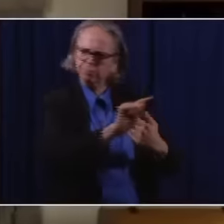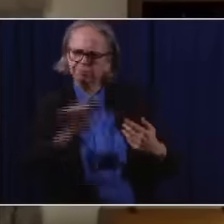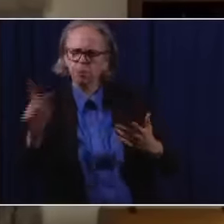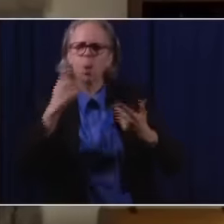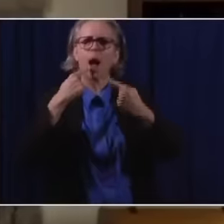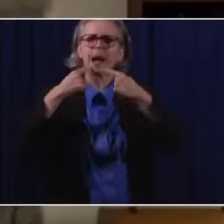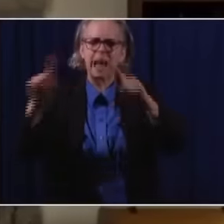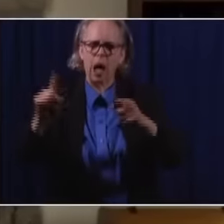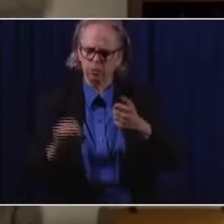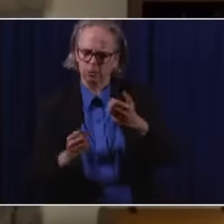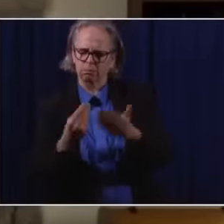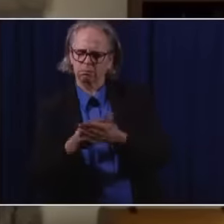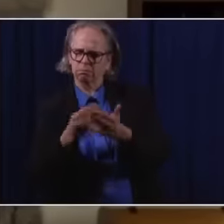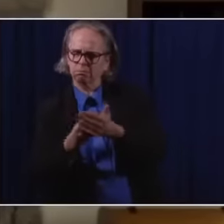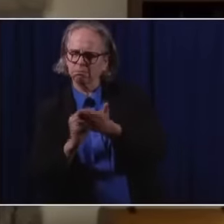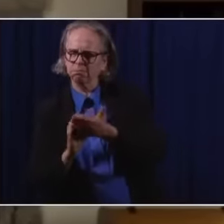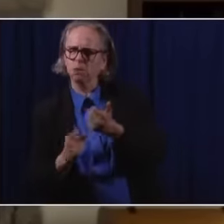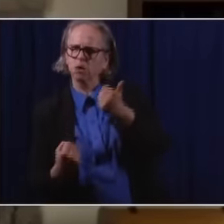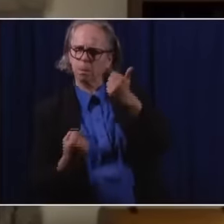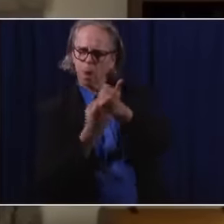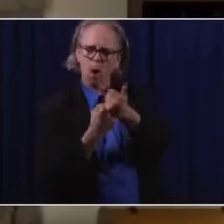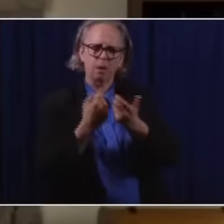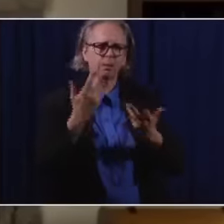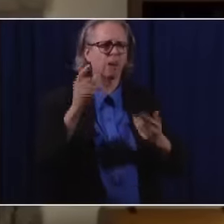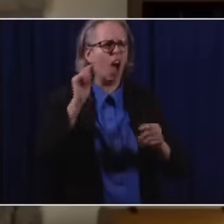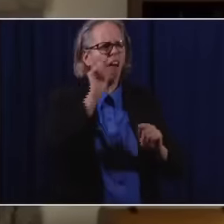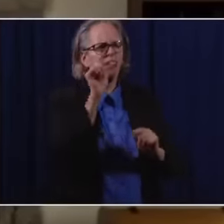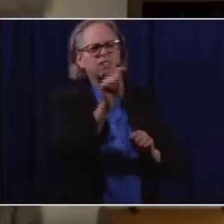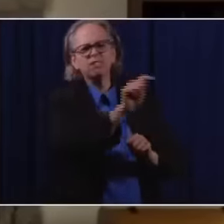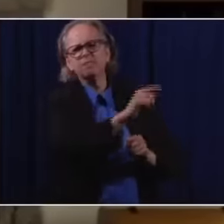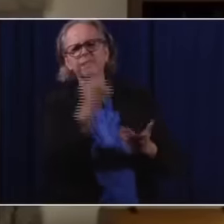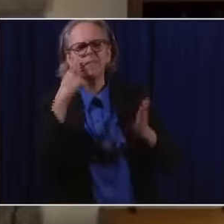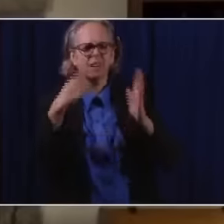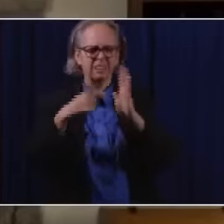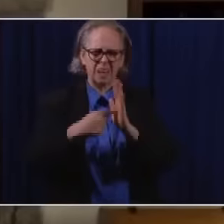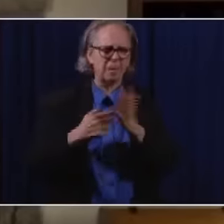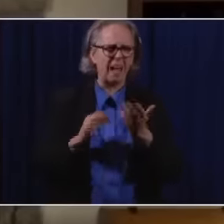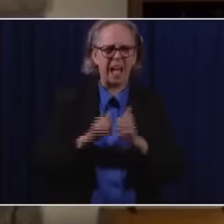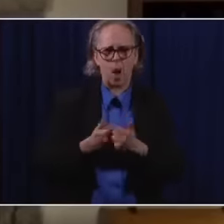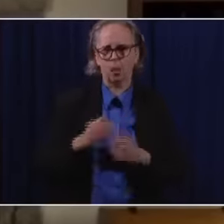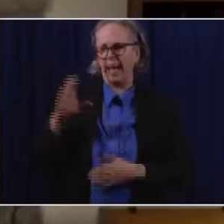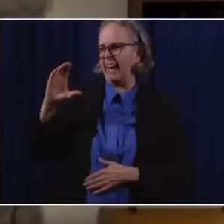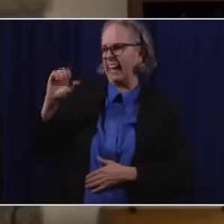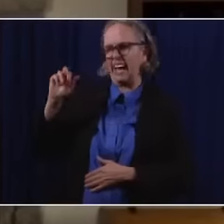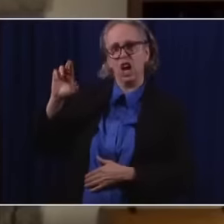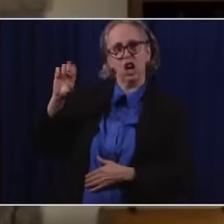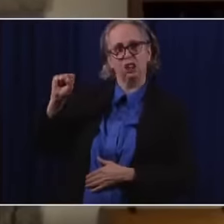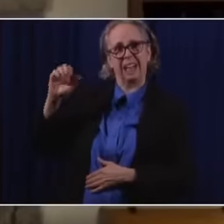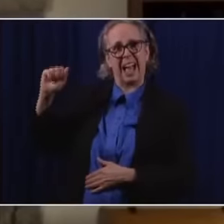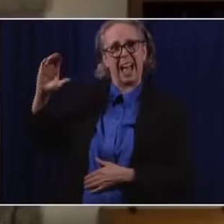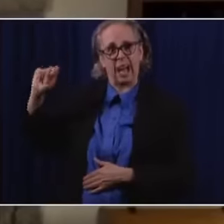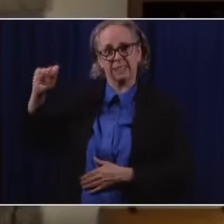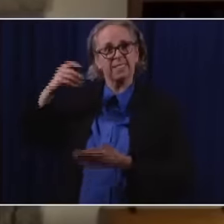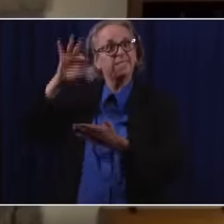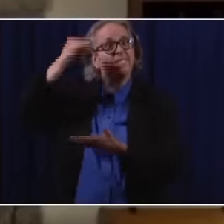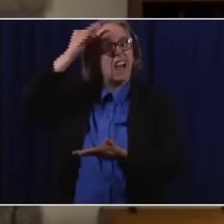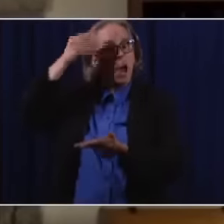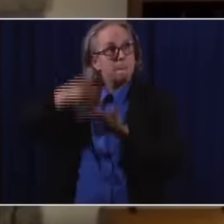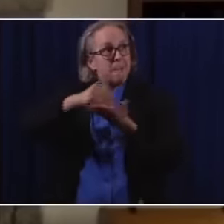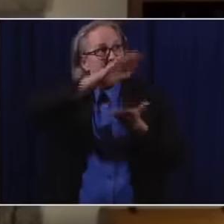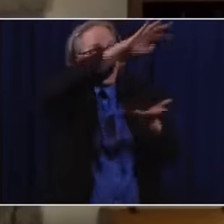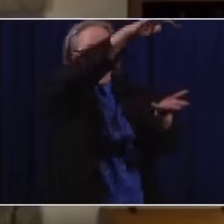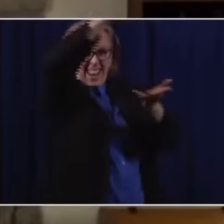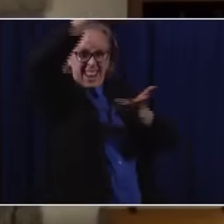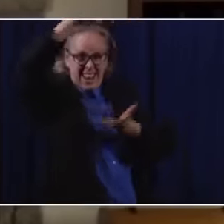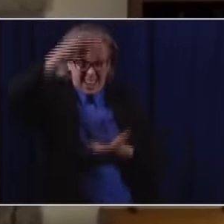Act funding. I've been talking with the Speaker and with the Senate President